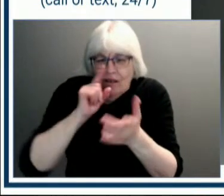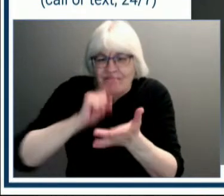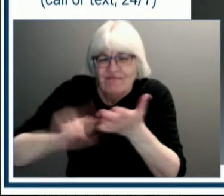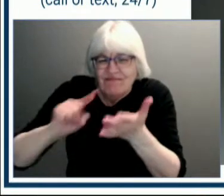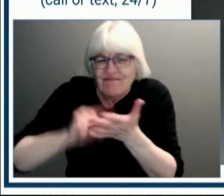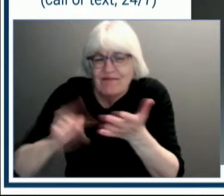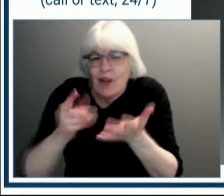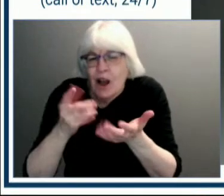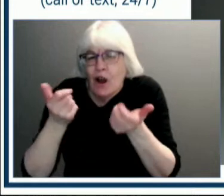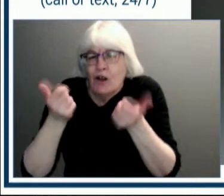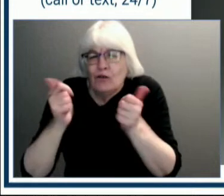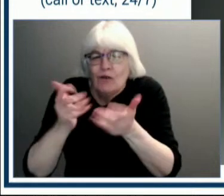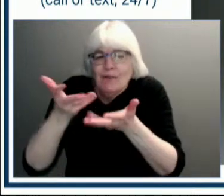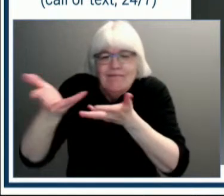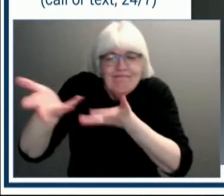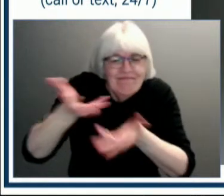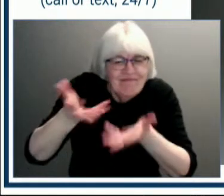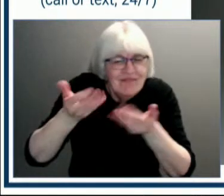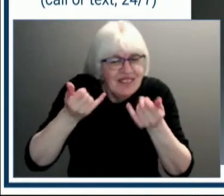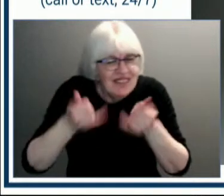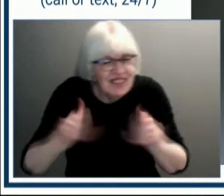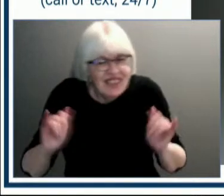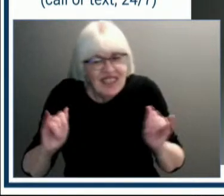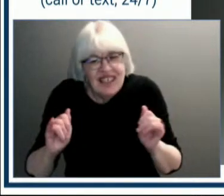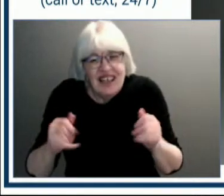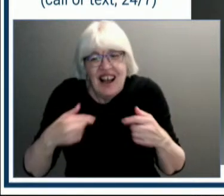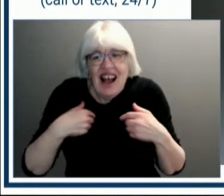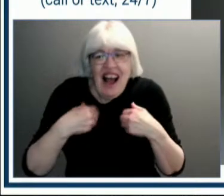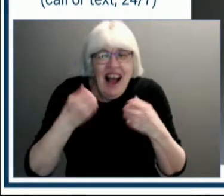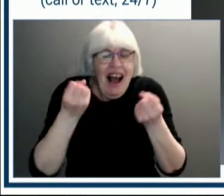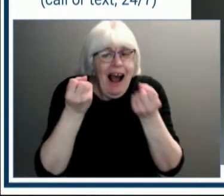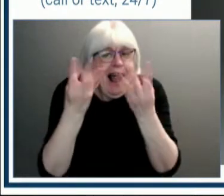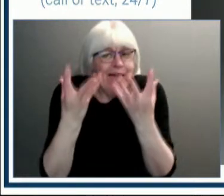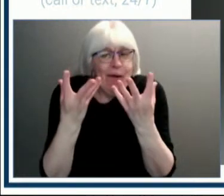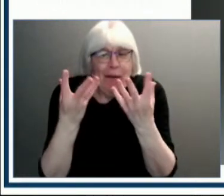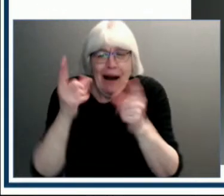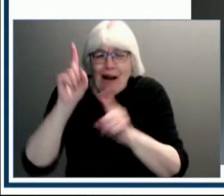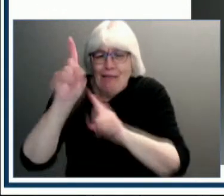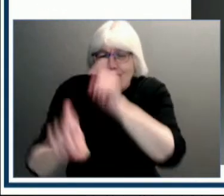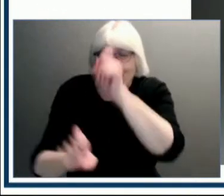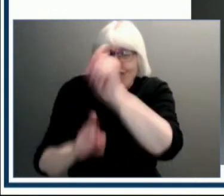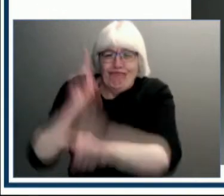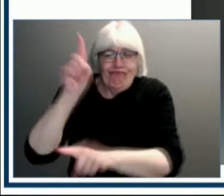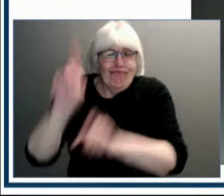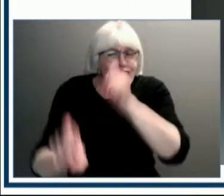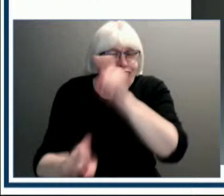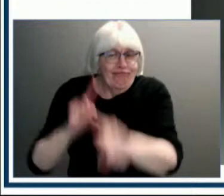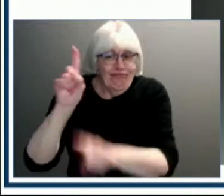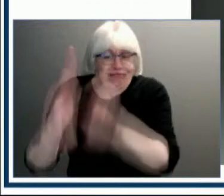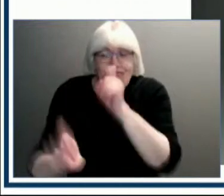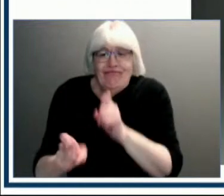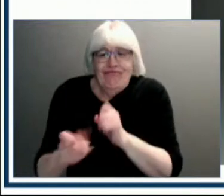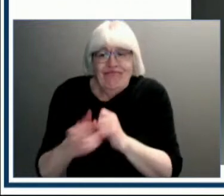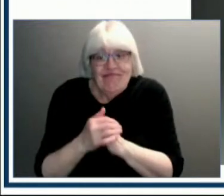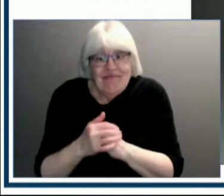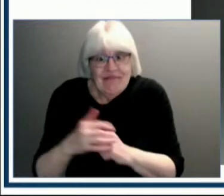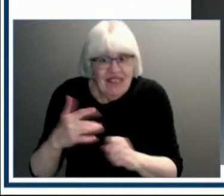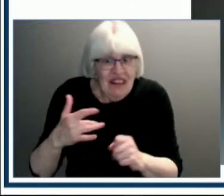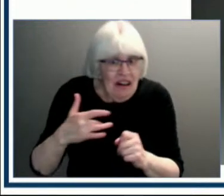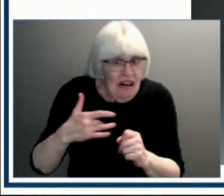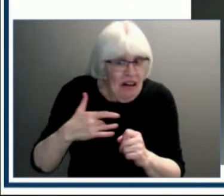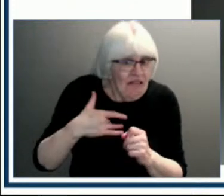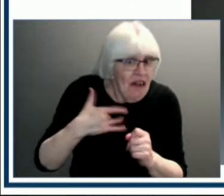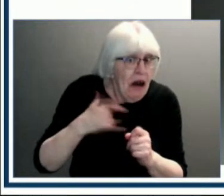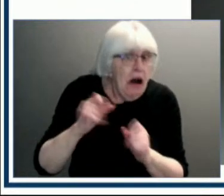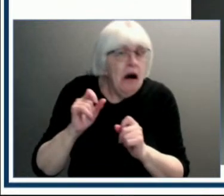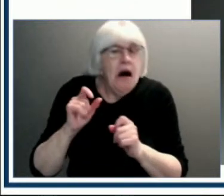there's a lot of questions. And from a public health perspective, we don't feel that it's yet at a point where we can accurately use it